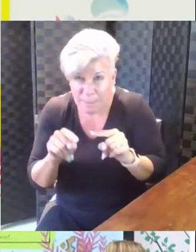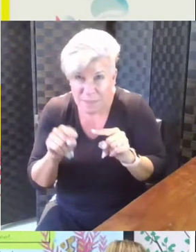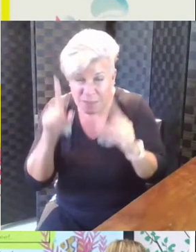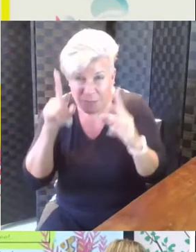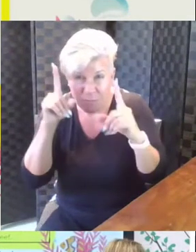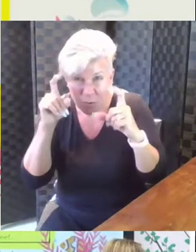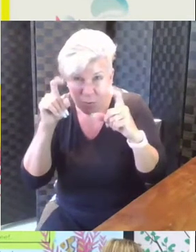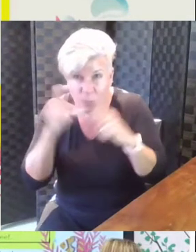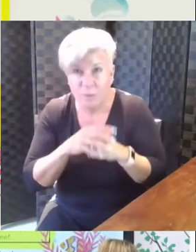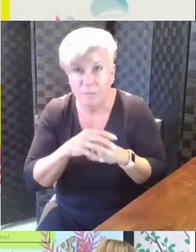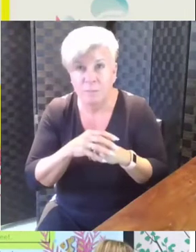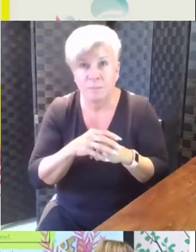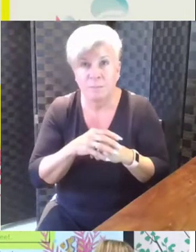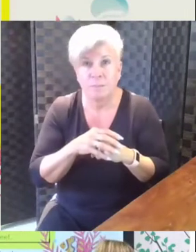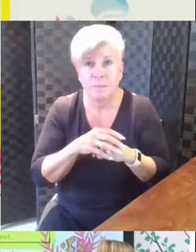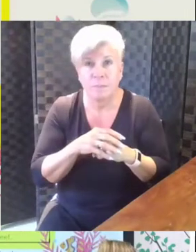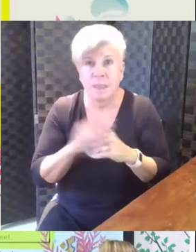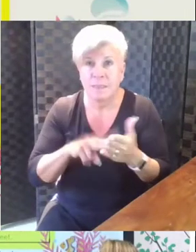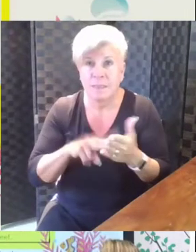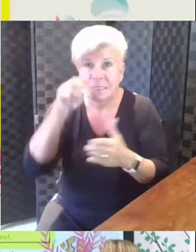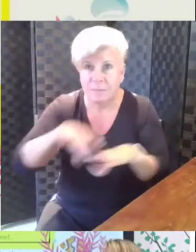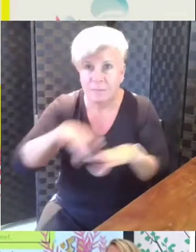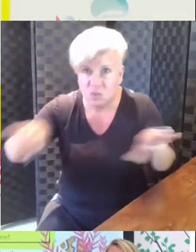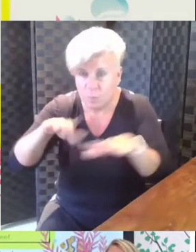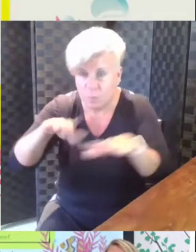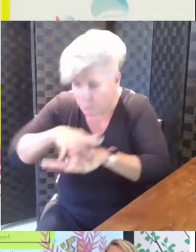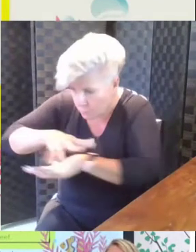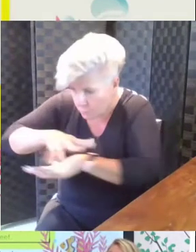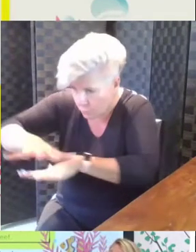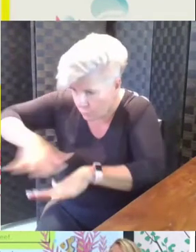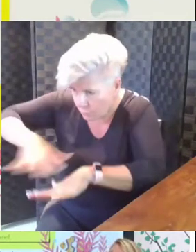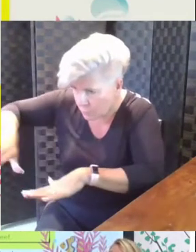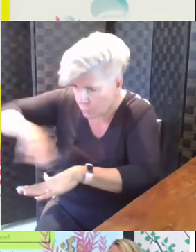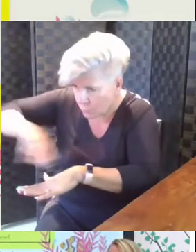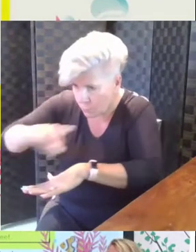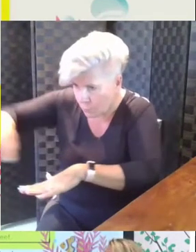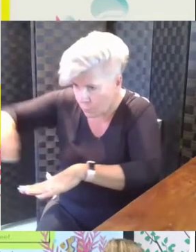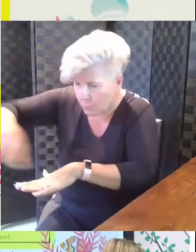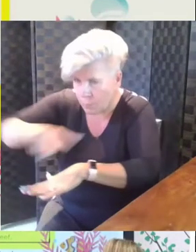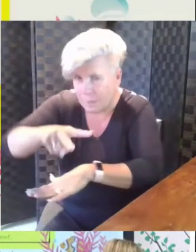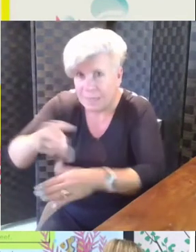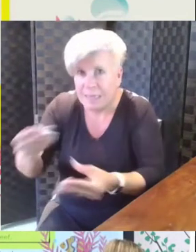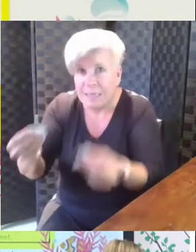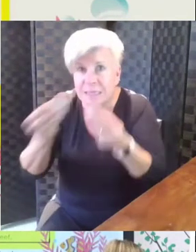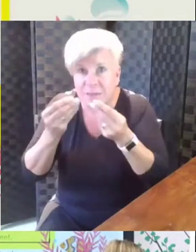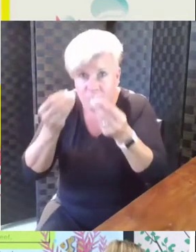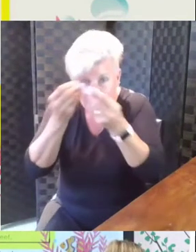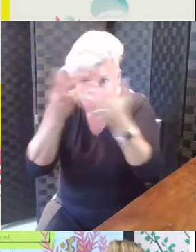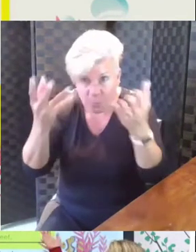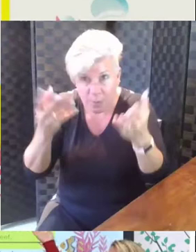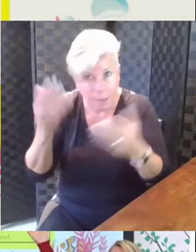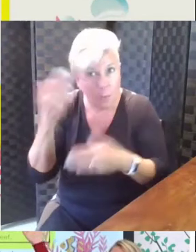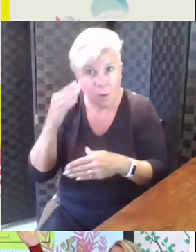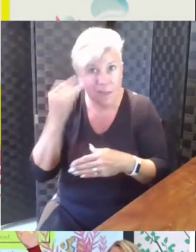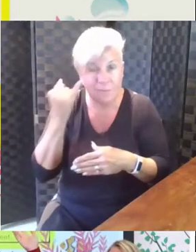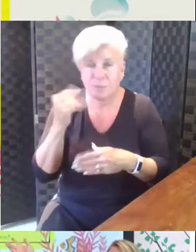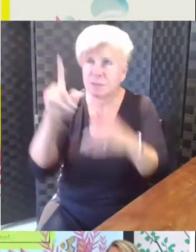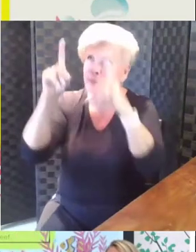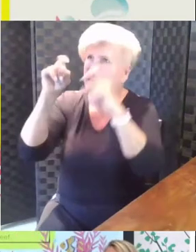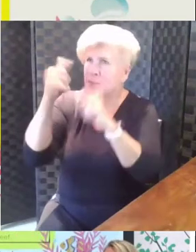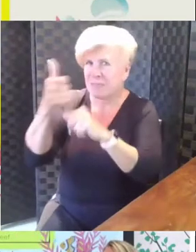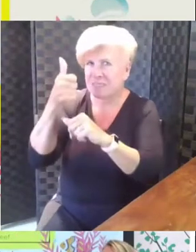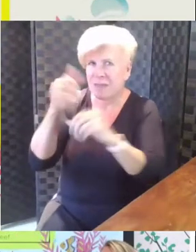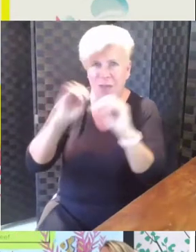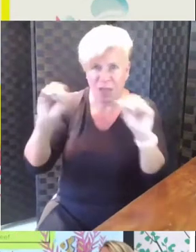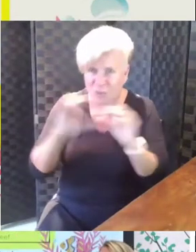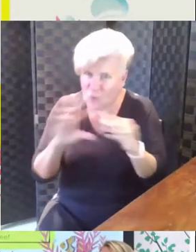picture. A scuba diver swims over a coral reef. That gives me information that I would not have known if they just would have had the picture and